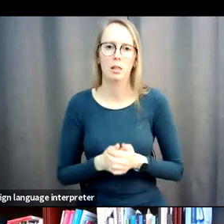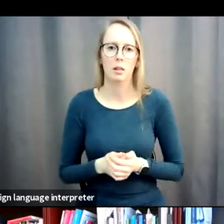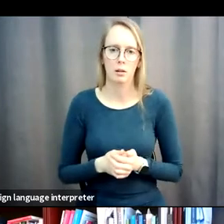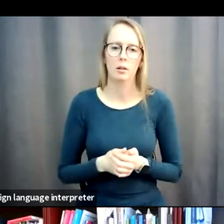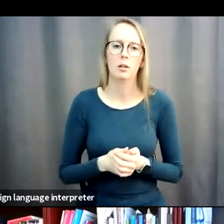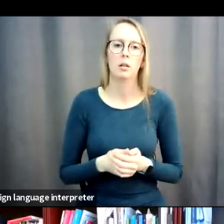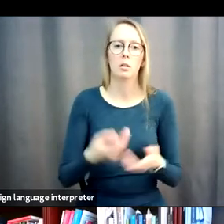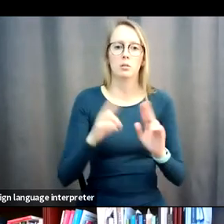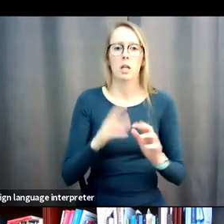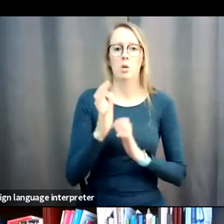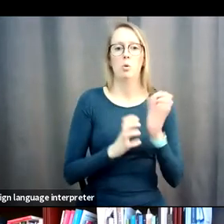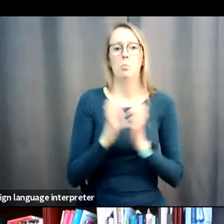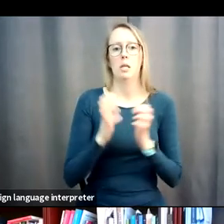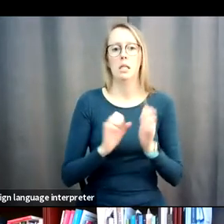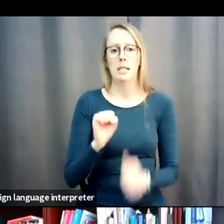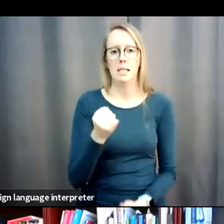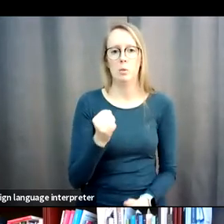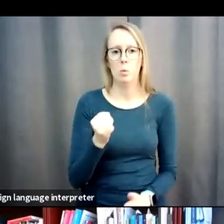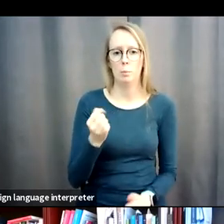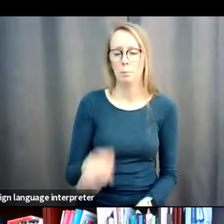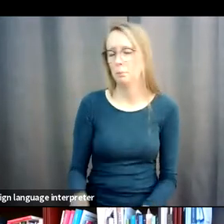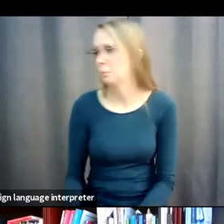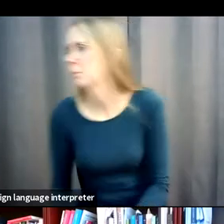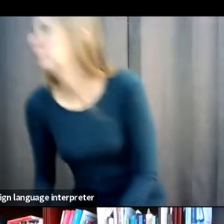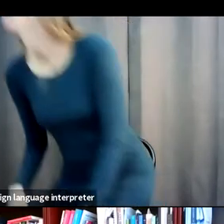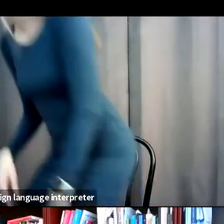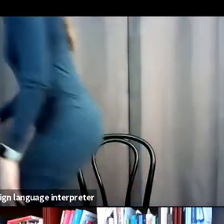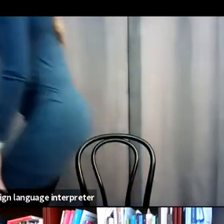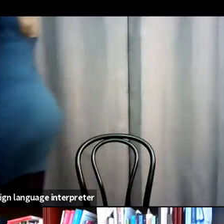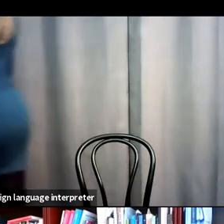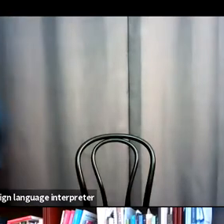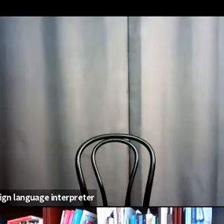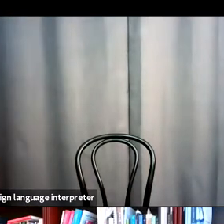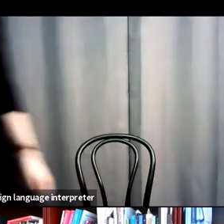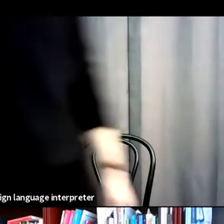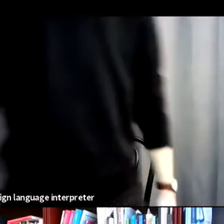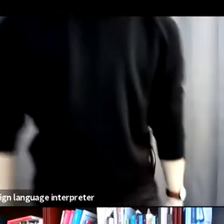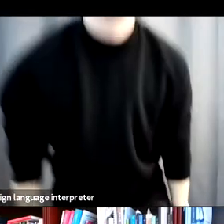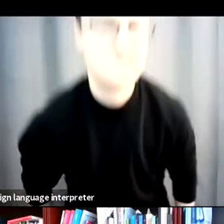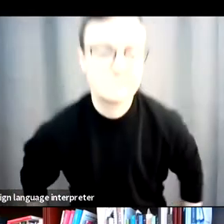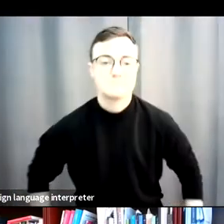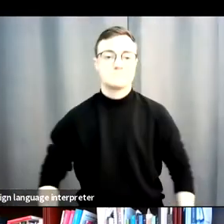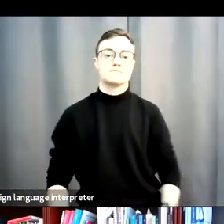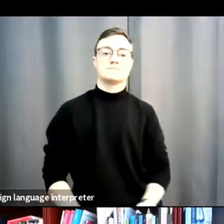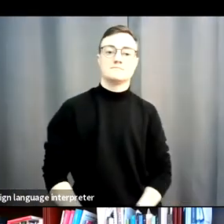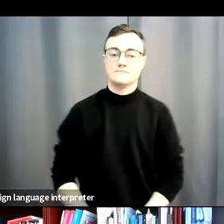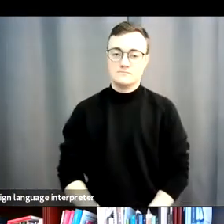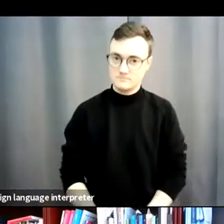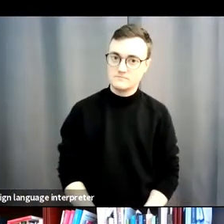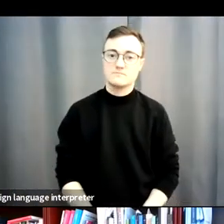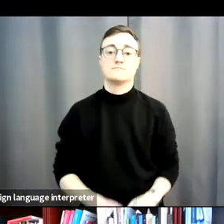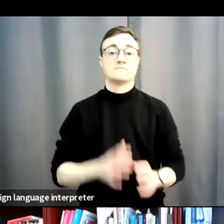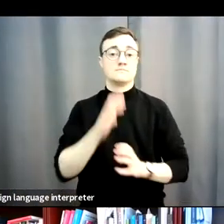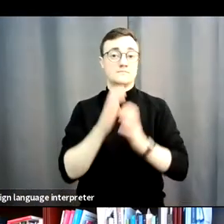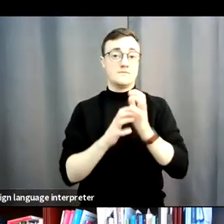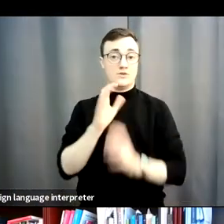General comment number 9 of the CRC committee, that is the one on children with disabilities, encourages representation